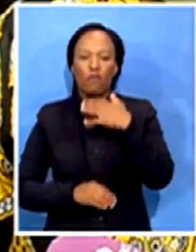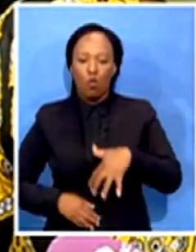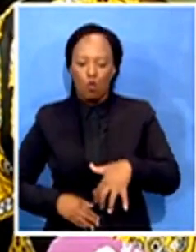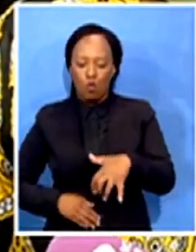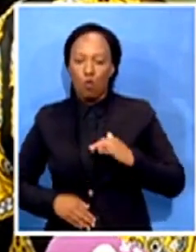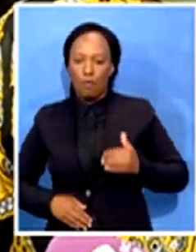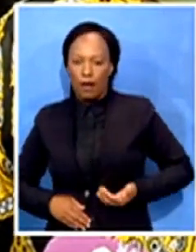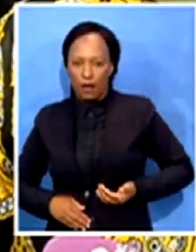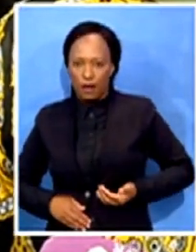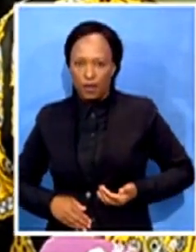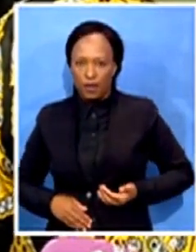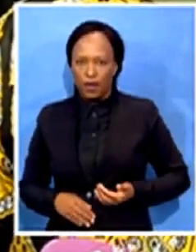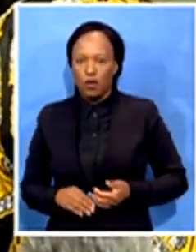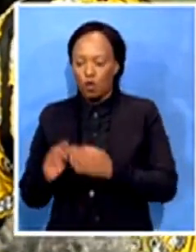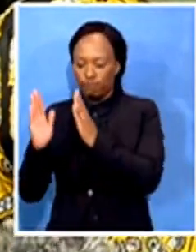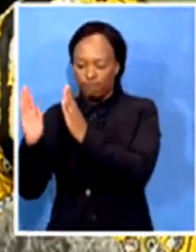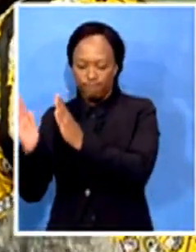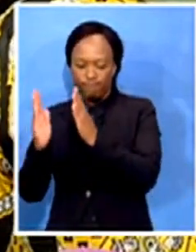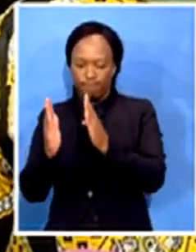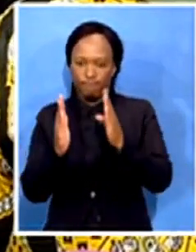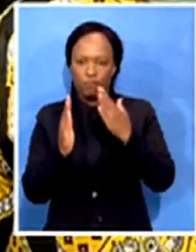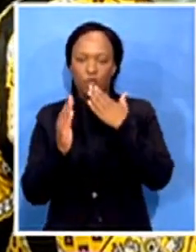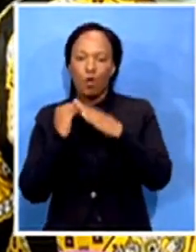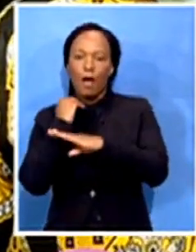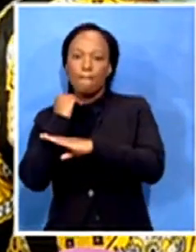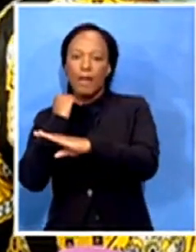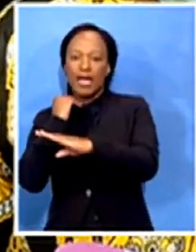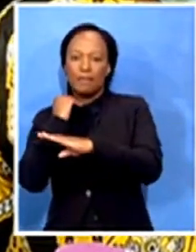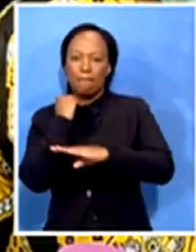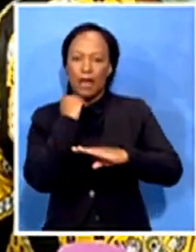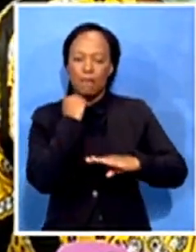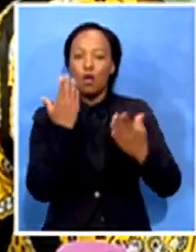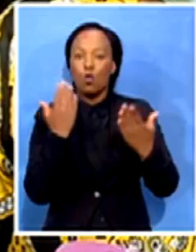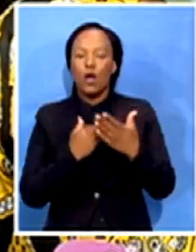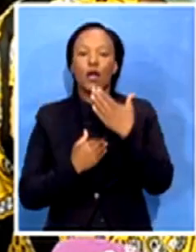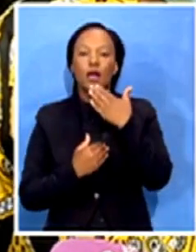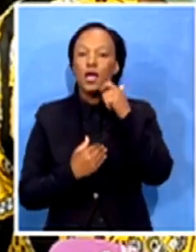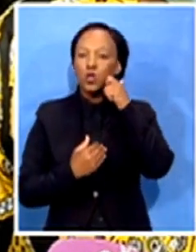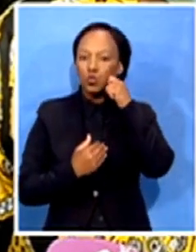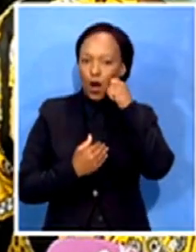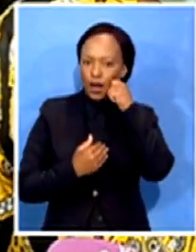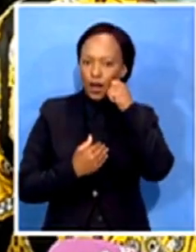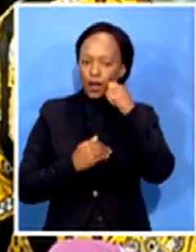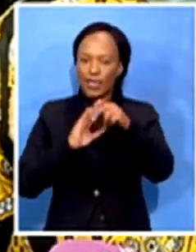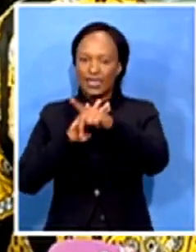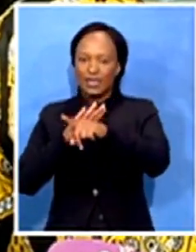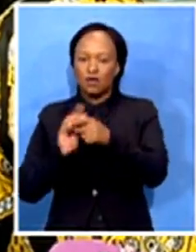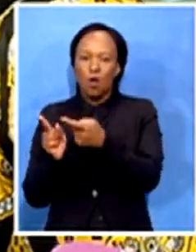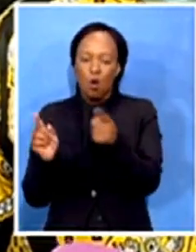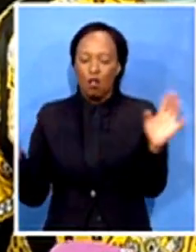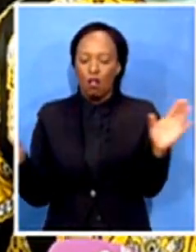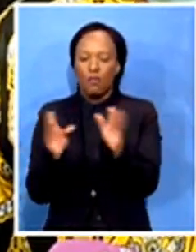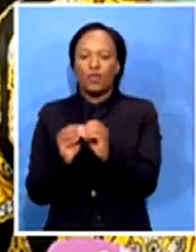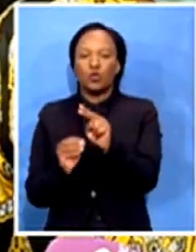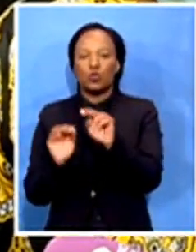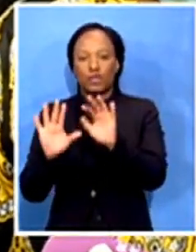beds are in Tshwane District. That's what takes us to 210. Pressure, yes, we are under pressure, and the Premier